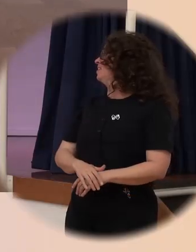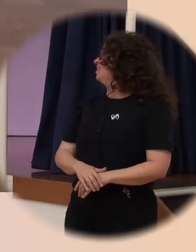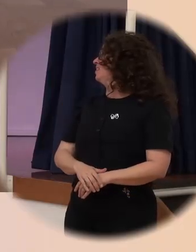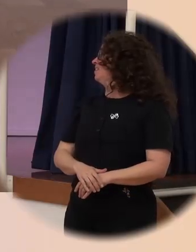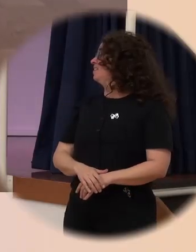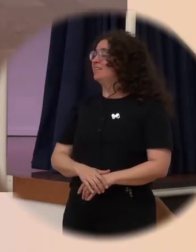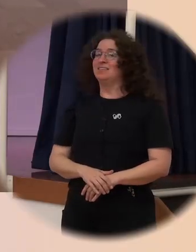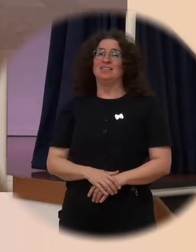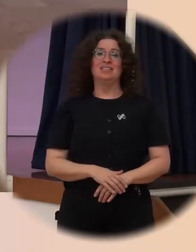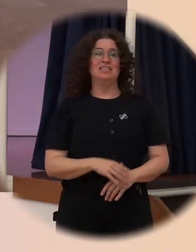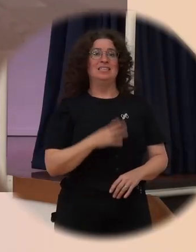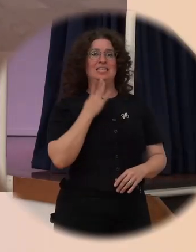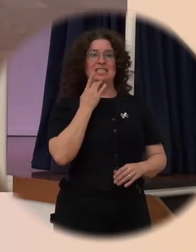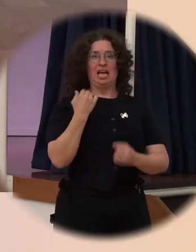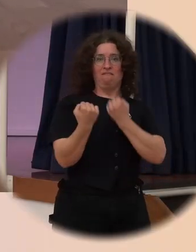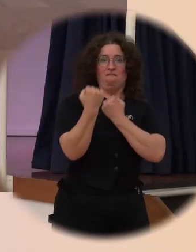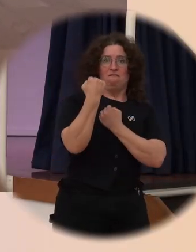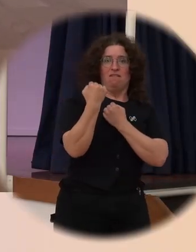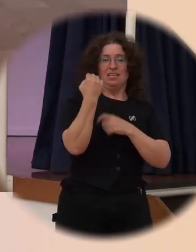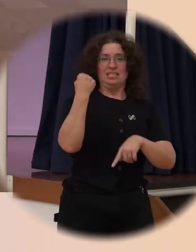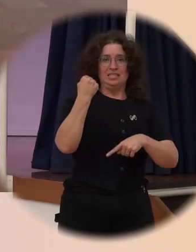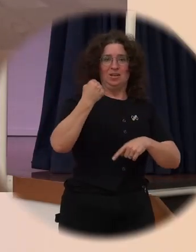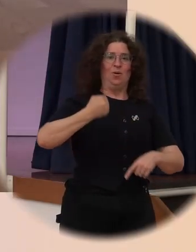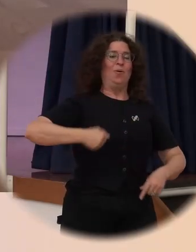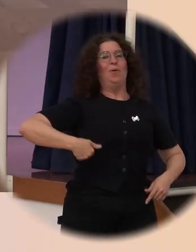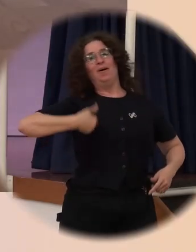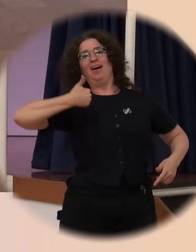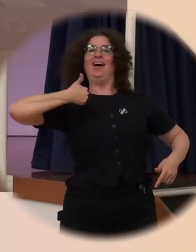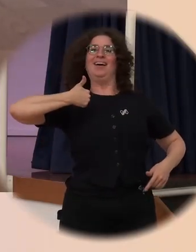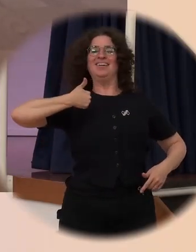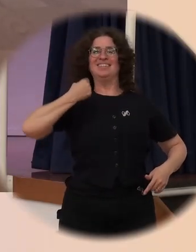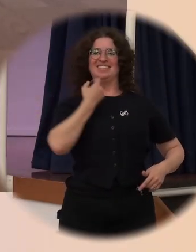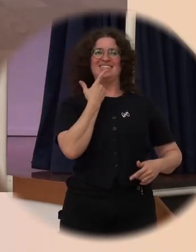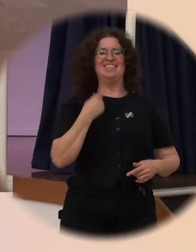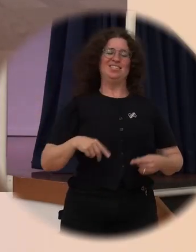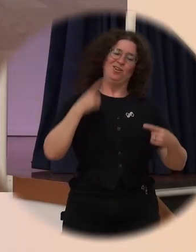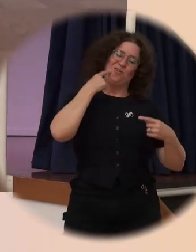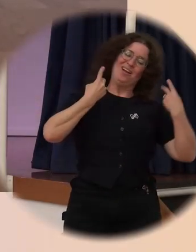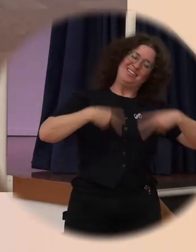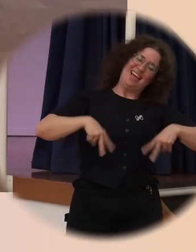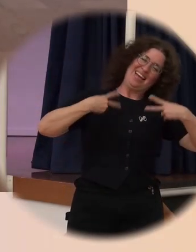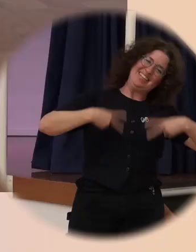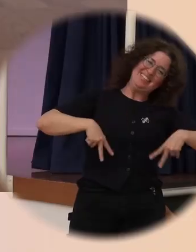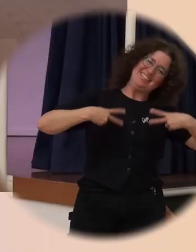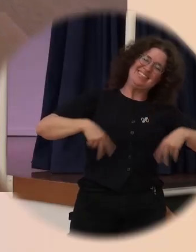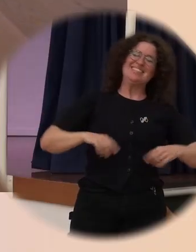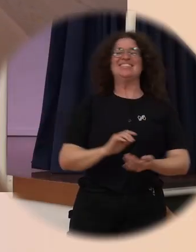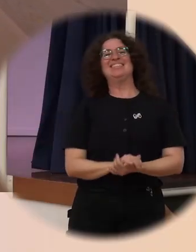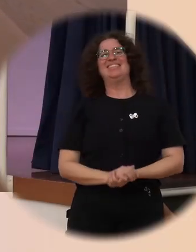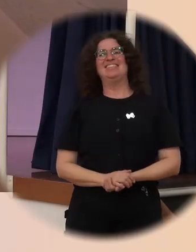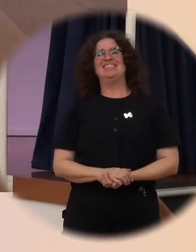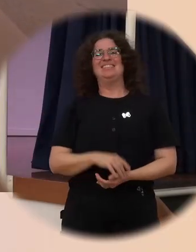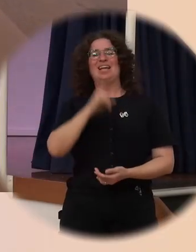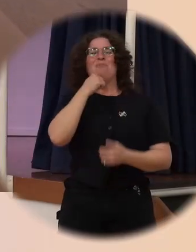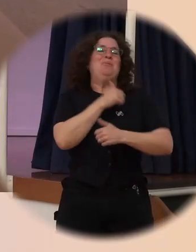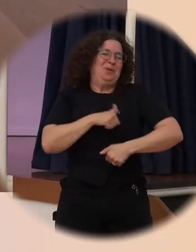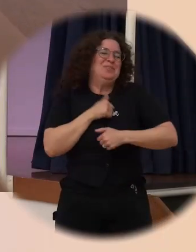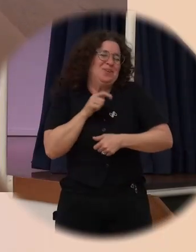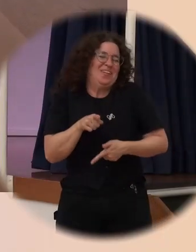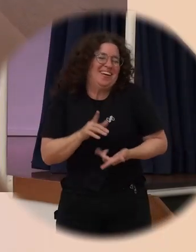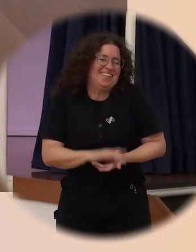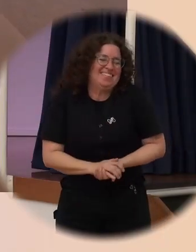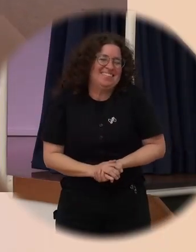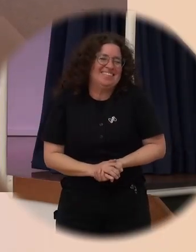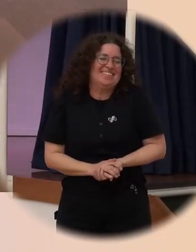scared and tries to defend it. But if you like make it happy, it starts to dance. And people who have played it, of course, you have enjoyed. But people